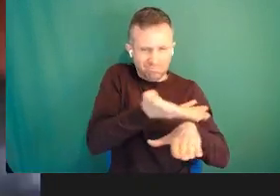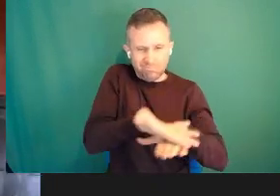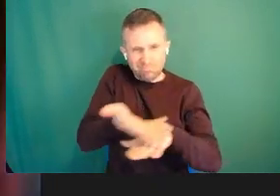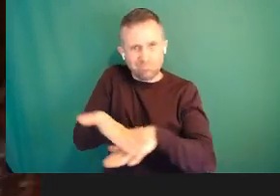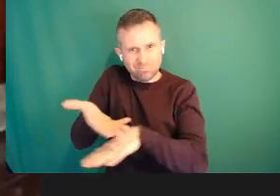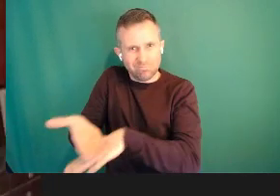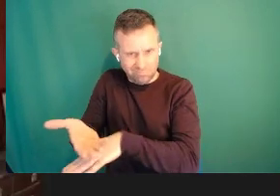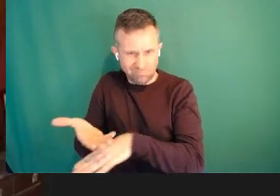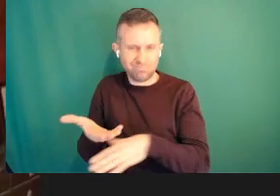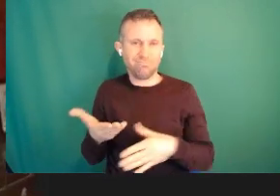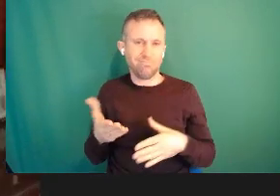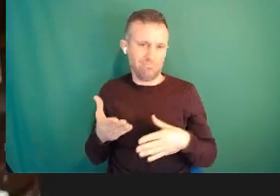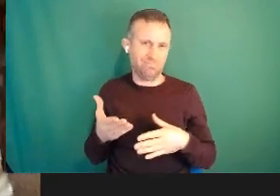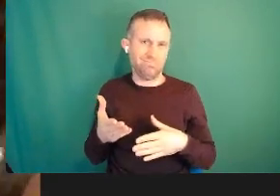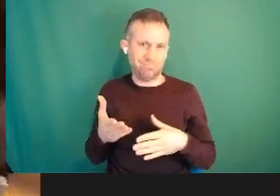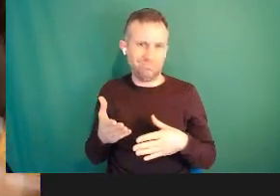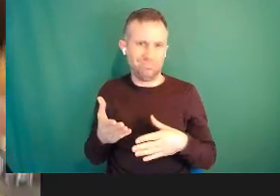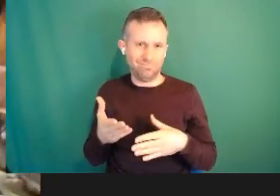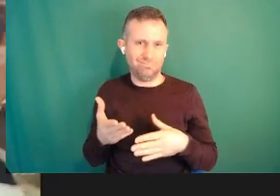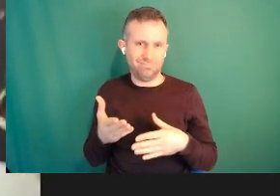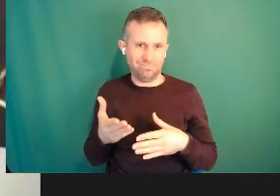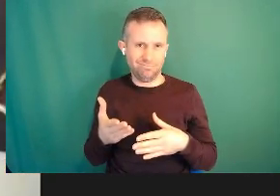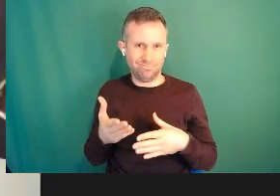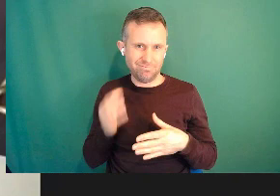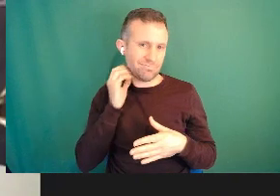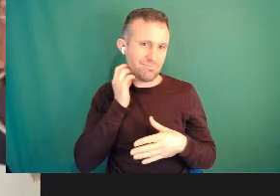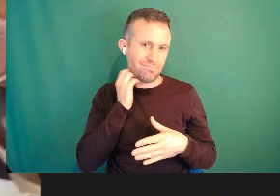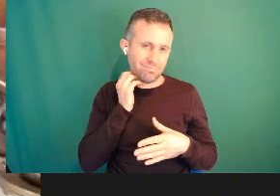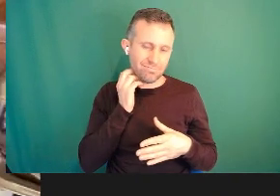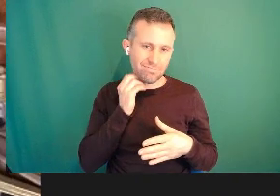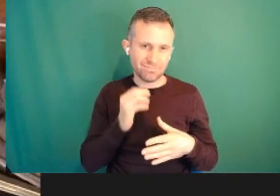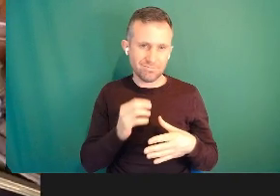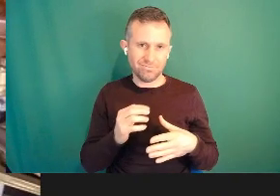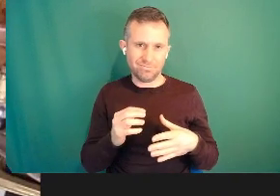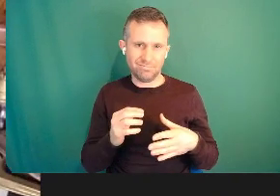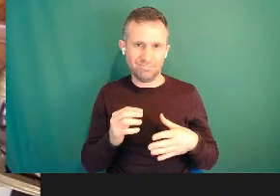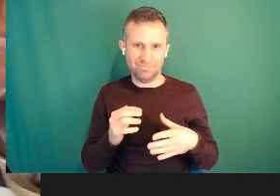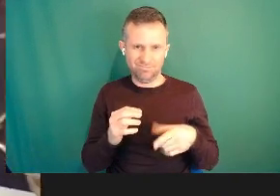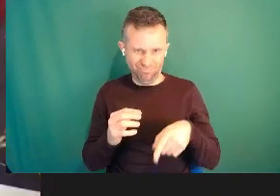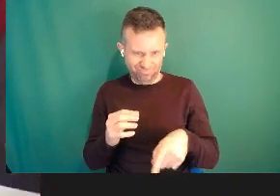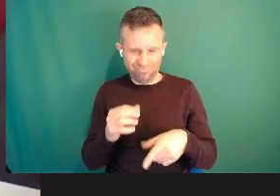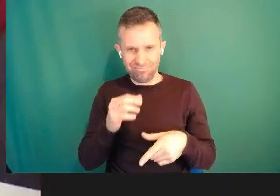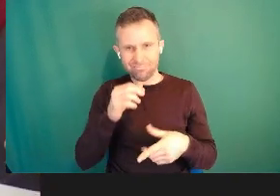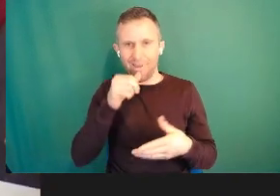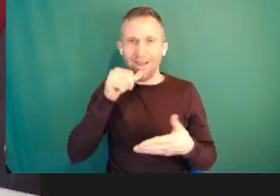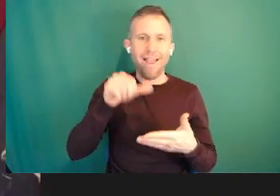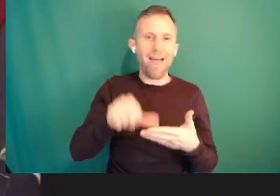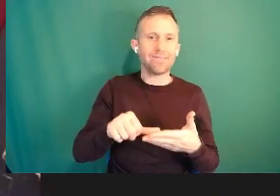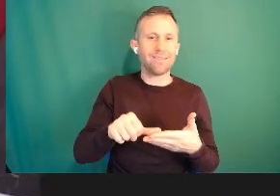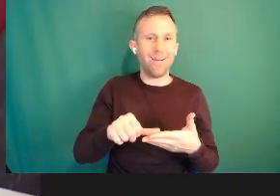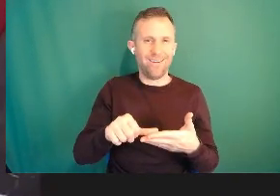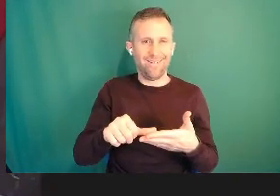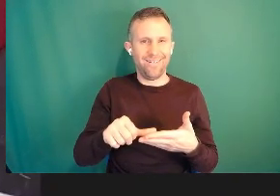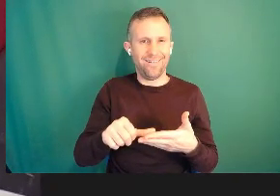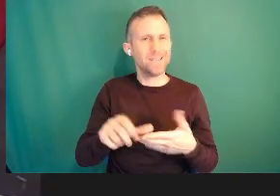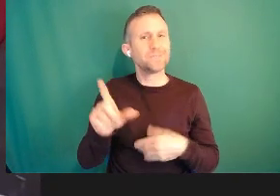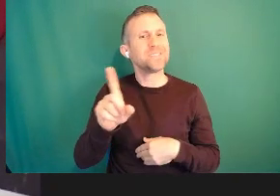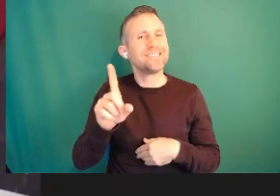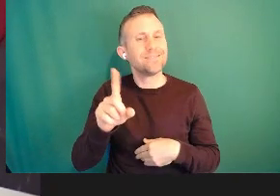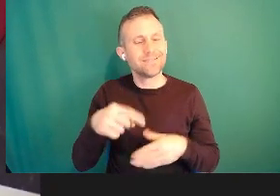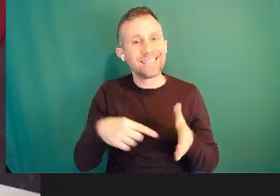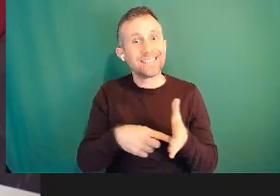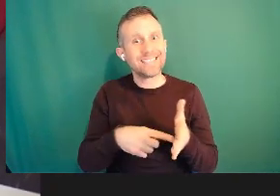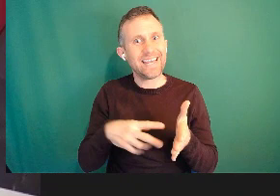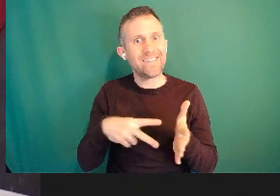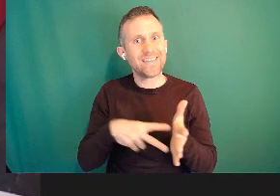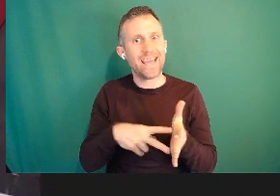You've got letters here. These are actually props from ghosts. So, my dearest Thomas, I